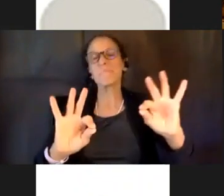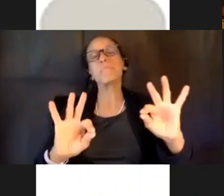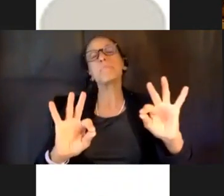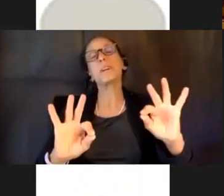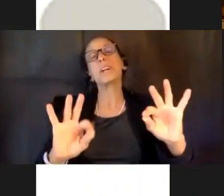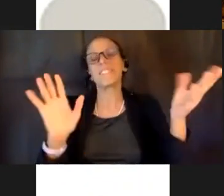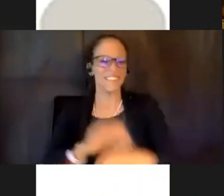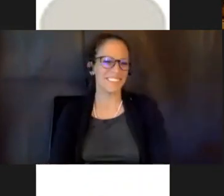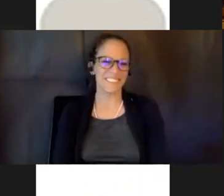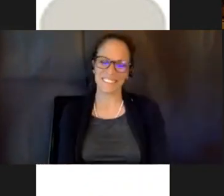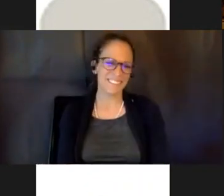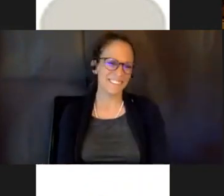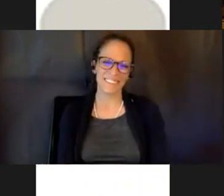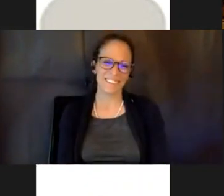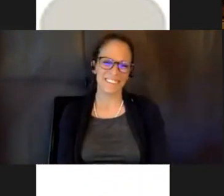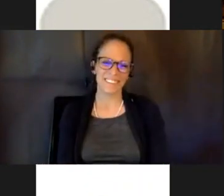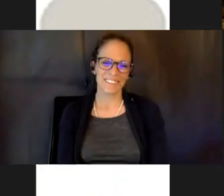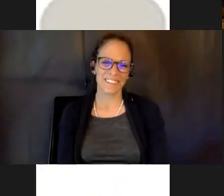it. Oh my God.